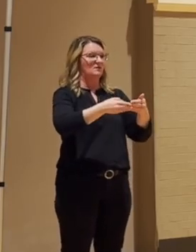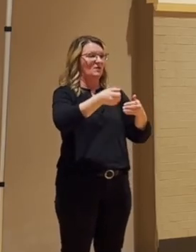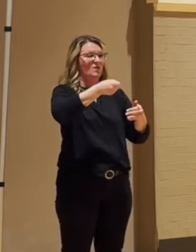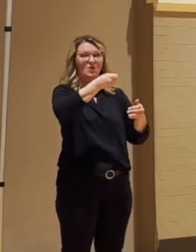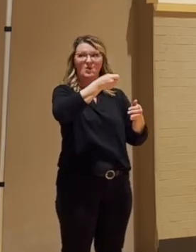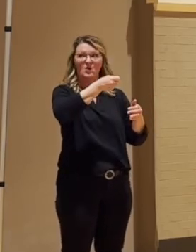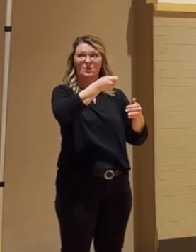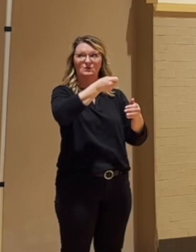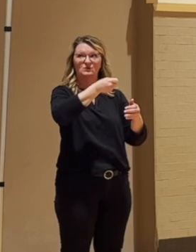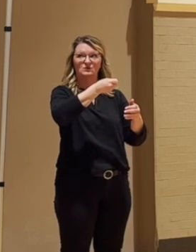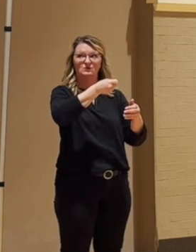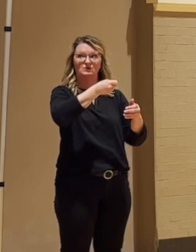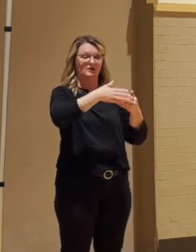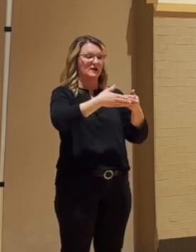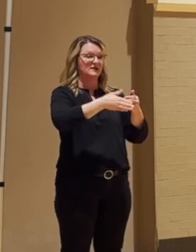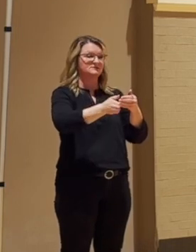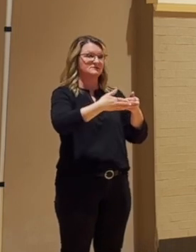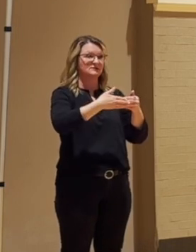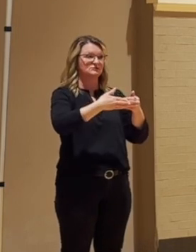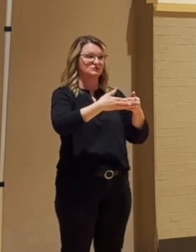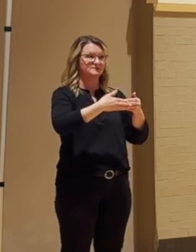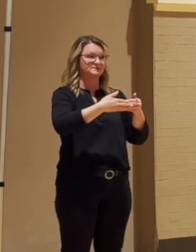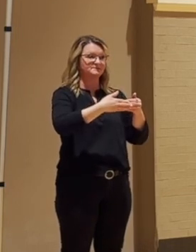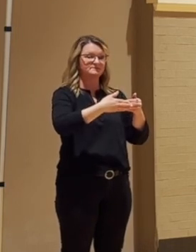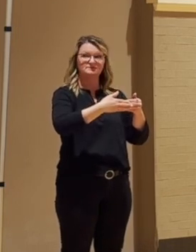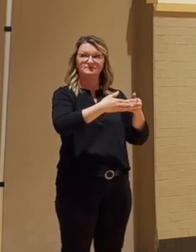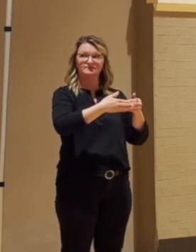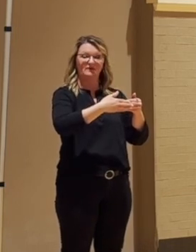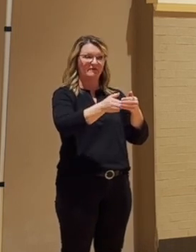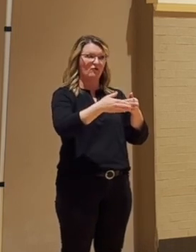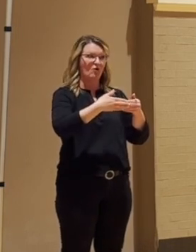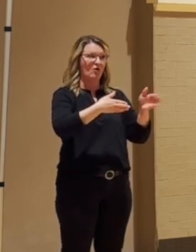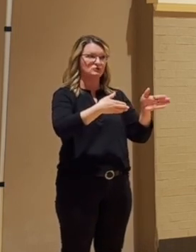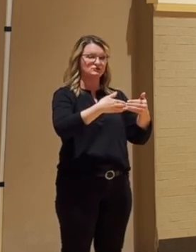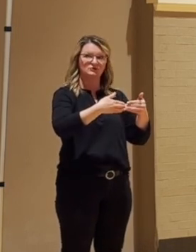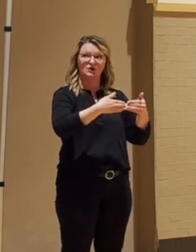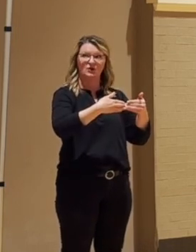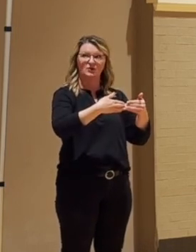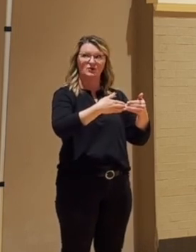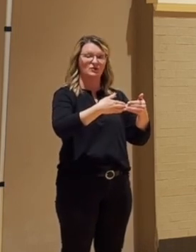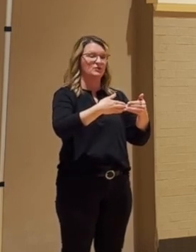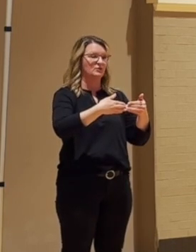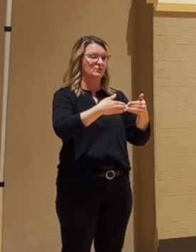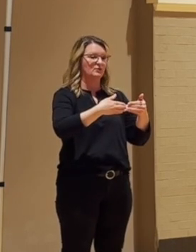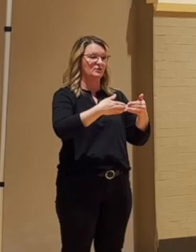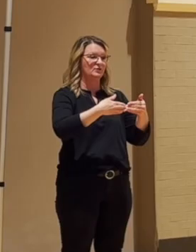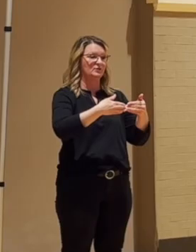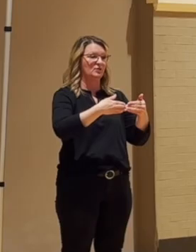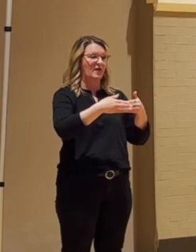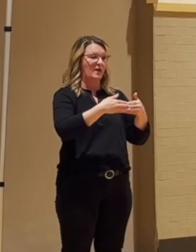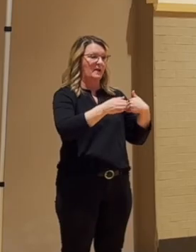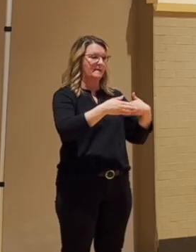the gates take turns each event. That's another thing. They alternate. and one closes, the other one